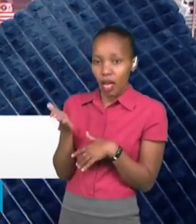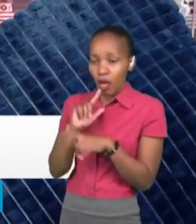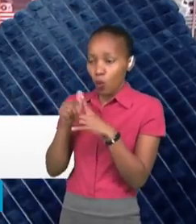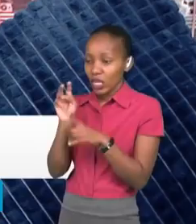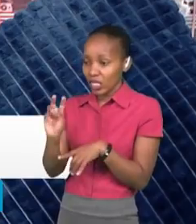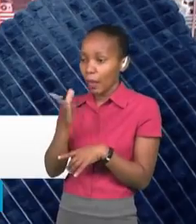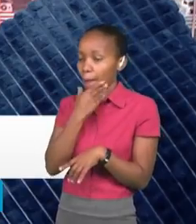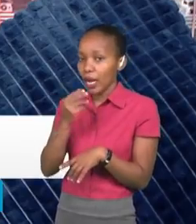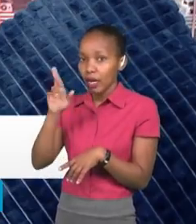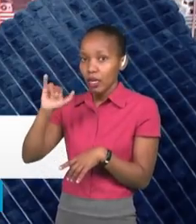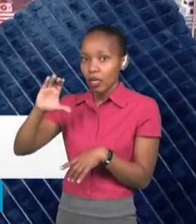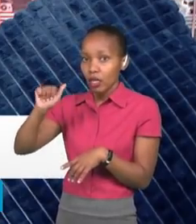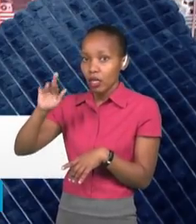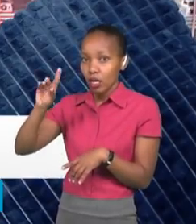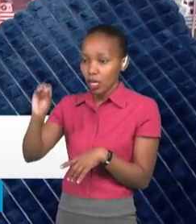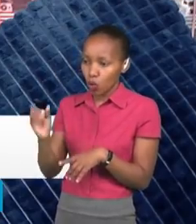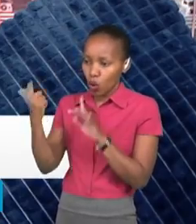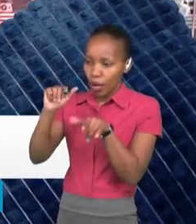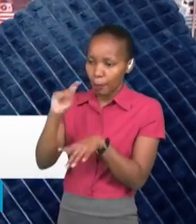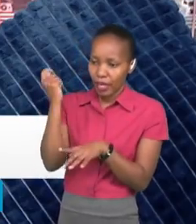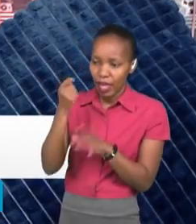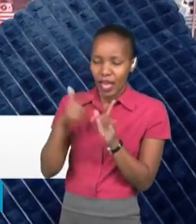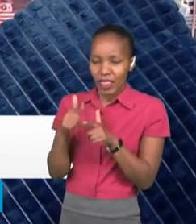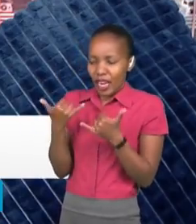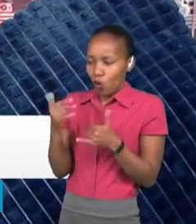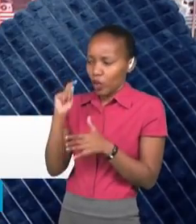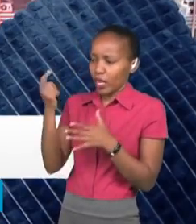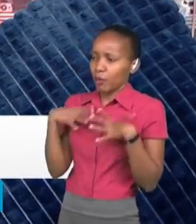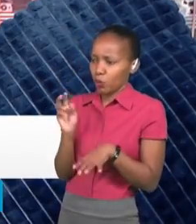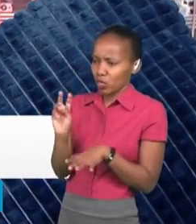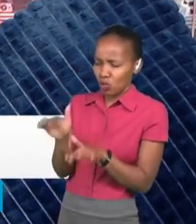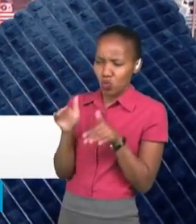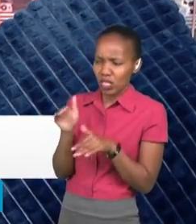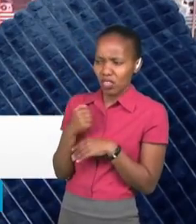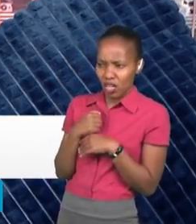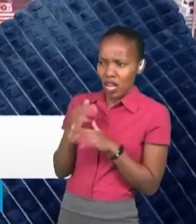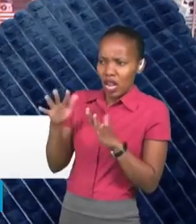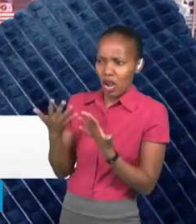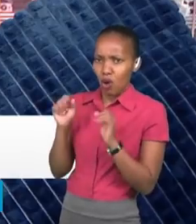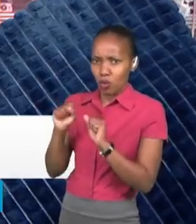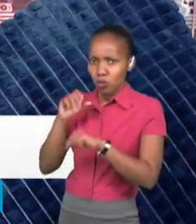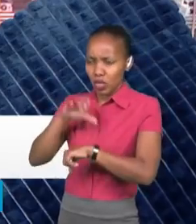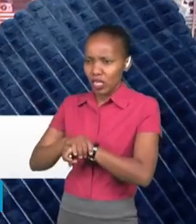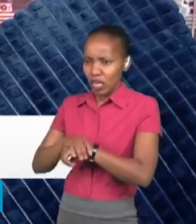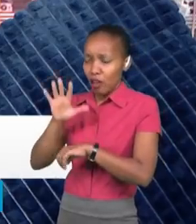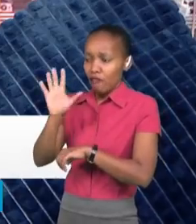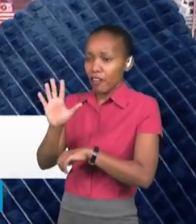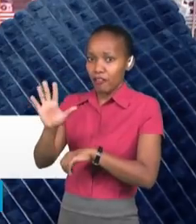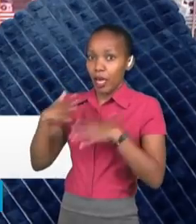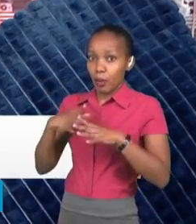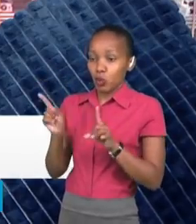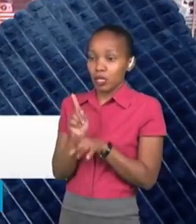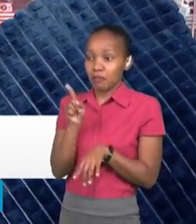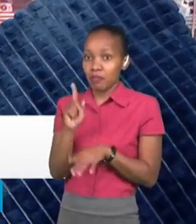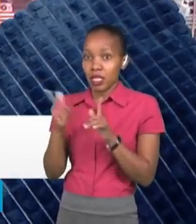Ricardo coming in Kenya, mm-hmm, perhaps what Kenyans should be looking at is, wait a minute, how can you attract 5 of these guys? Yeah. So